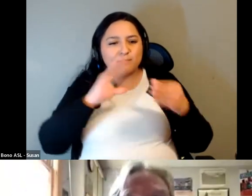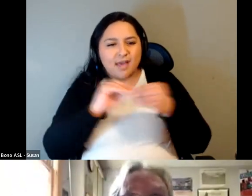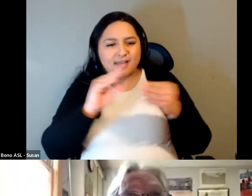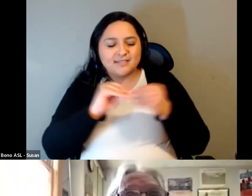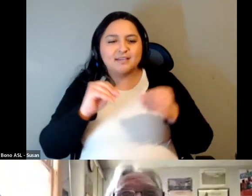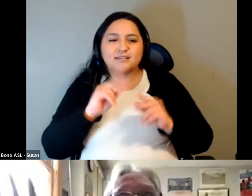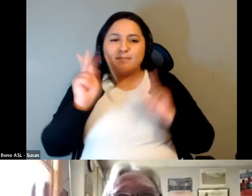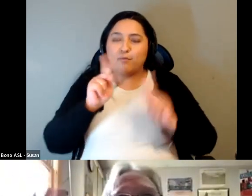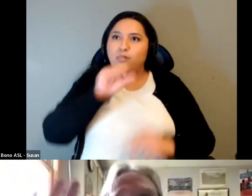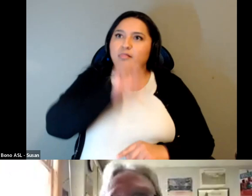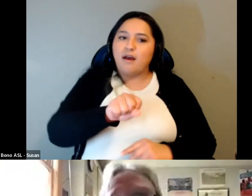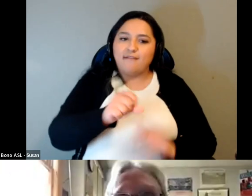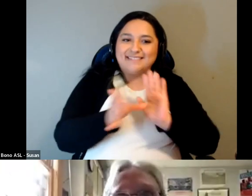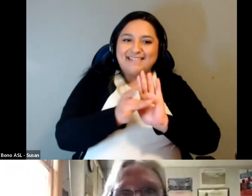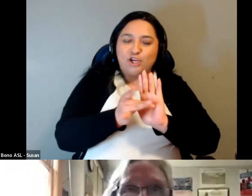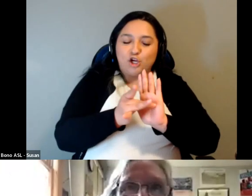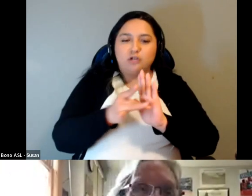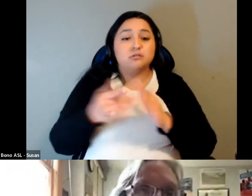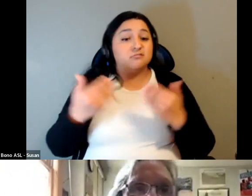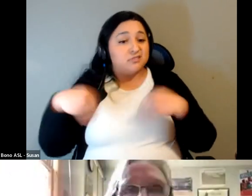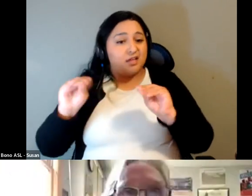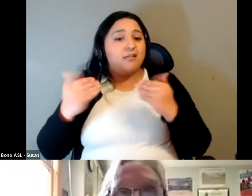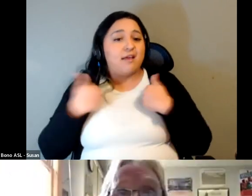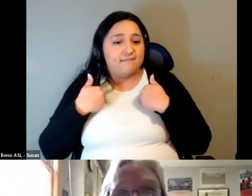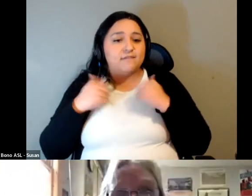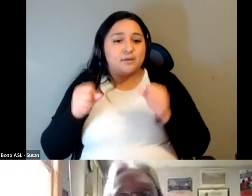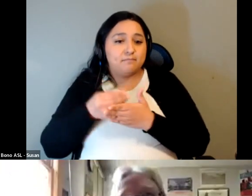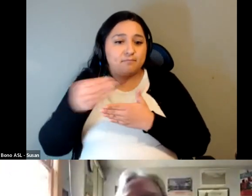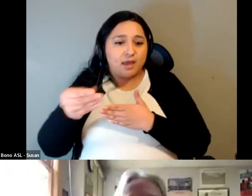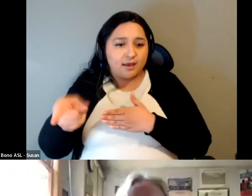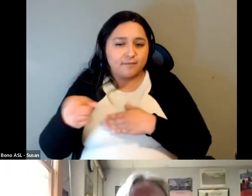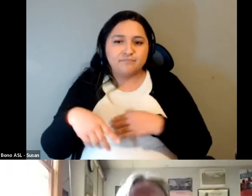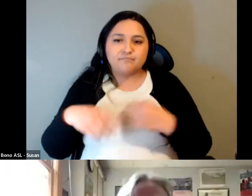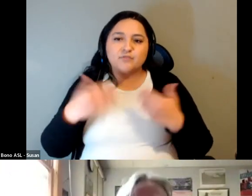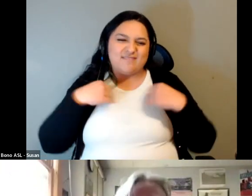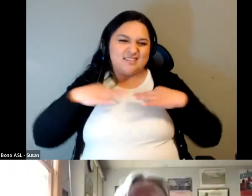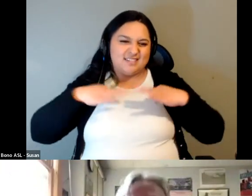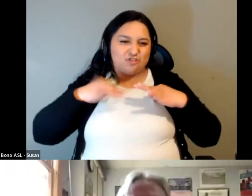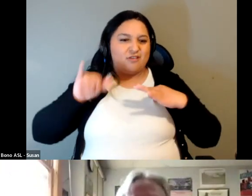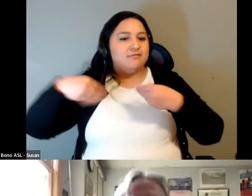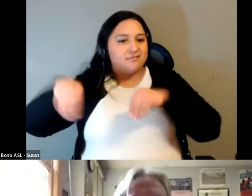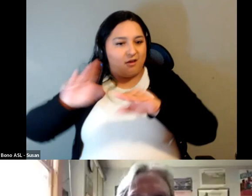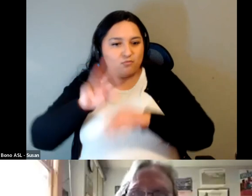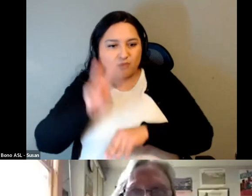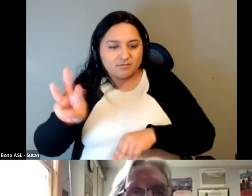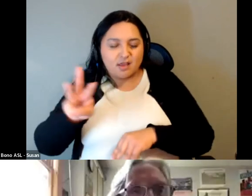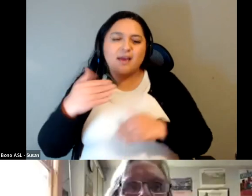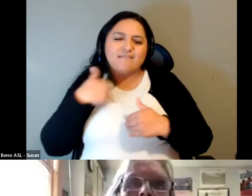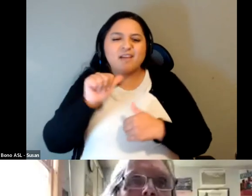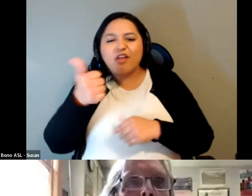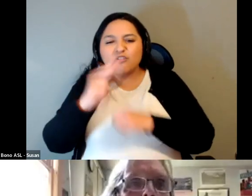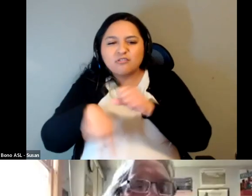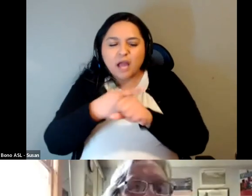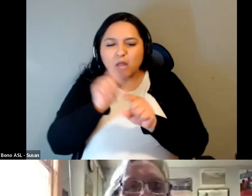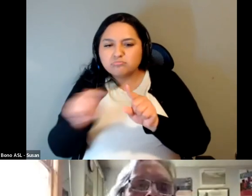of them too. Clearly you've seen this one t-shirt, we have others, but like, and you know, when we do our